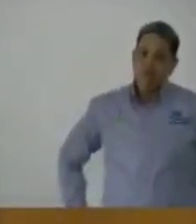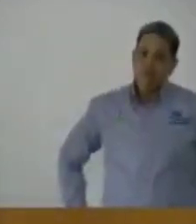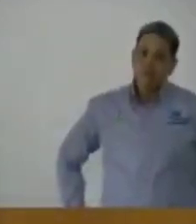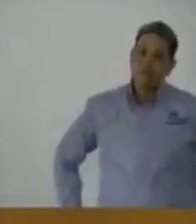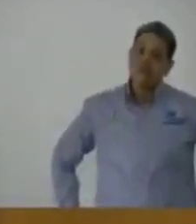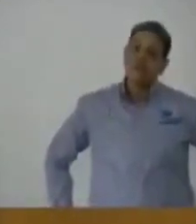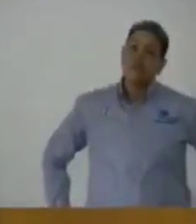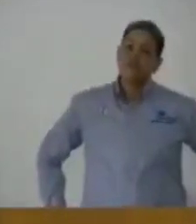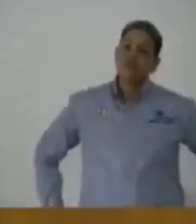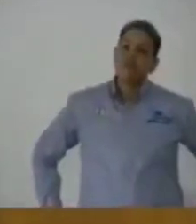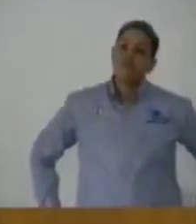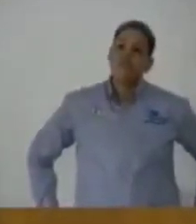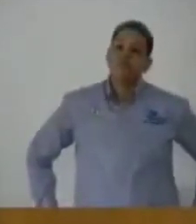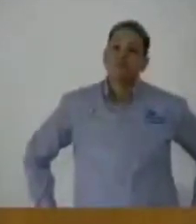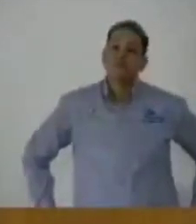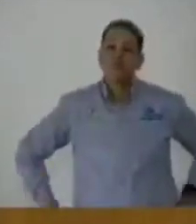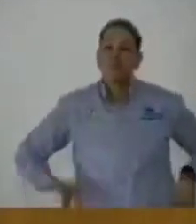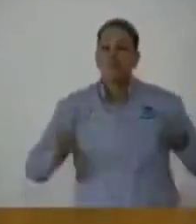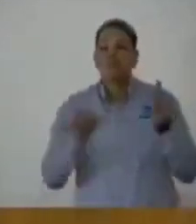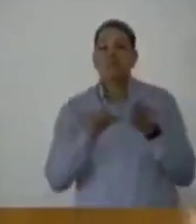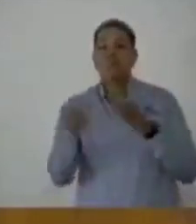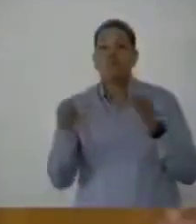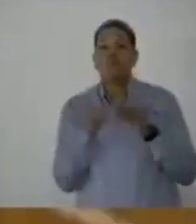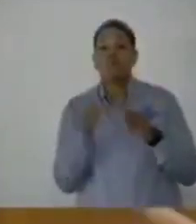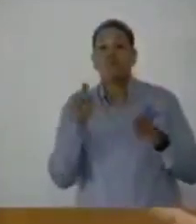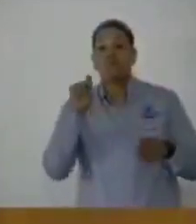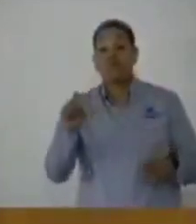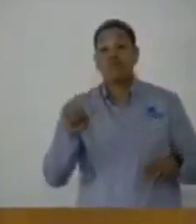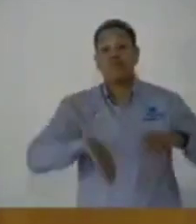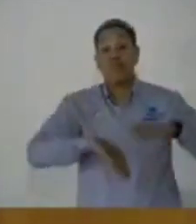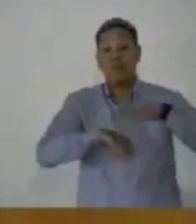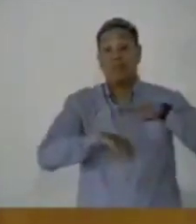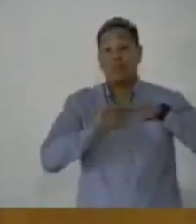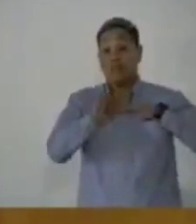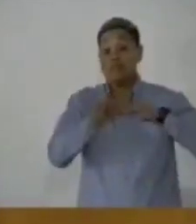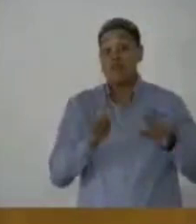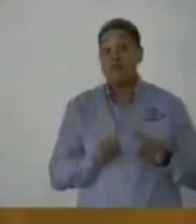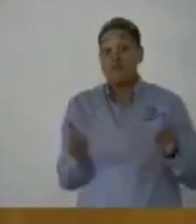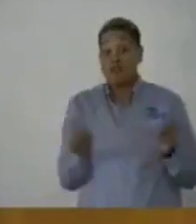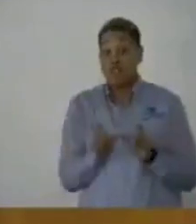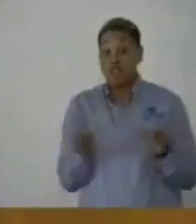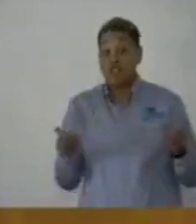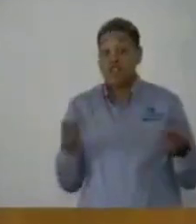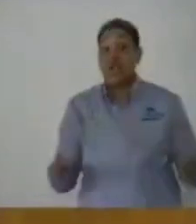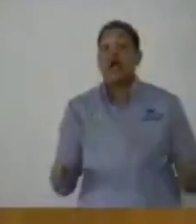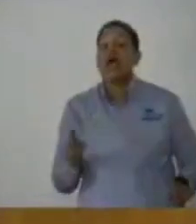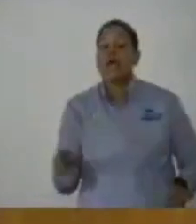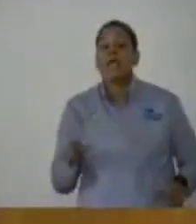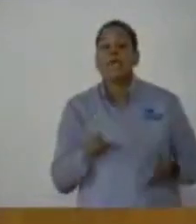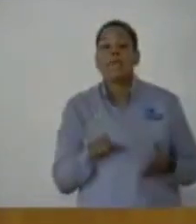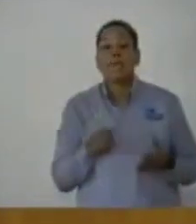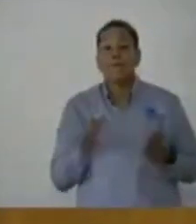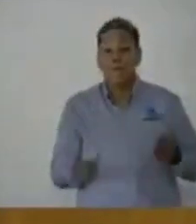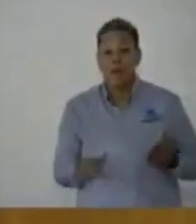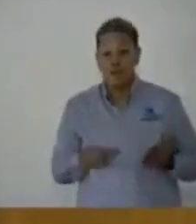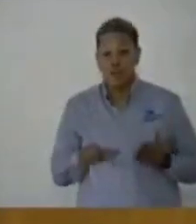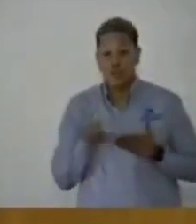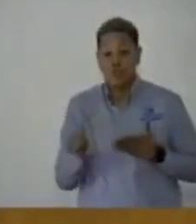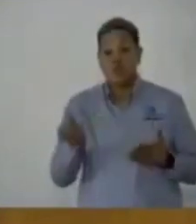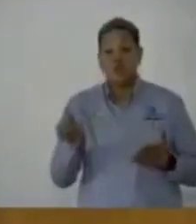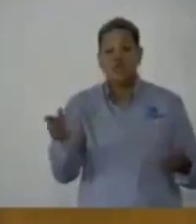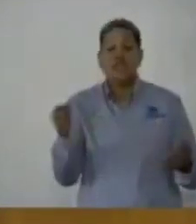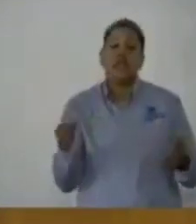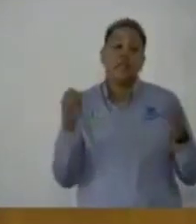yeah. And the people are paying more. And the basis of that differentiation is that the payer should demand